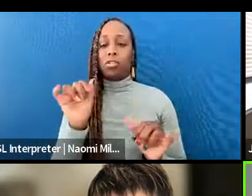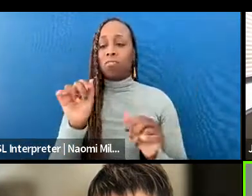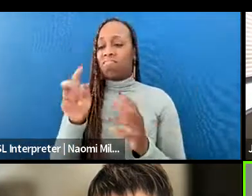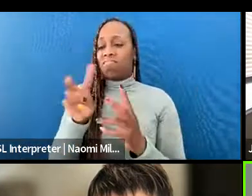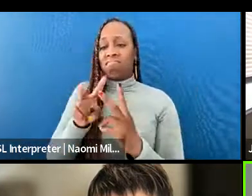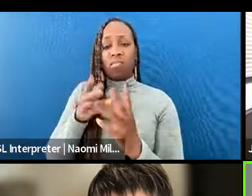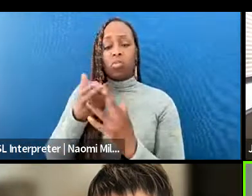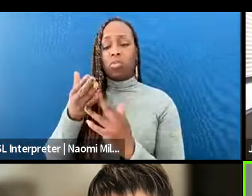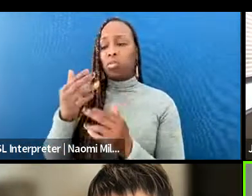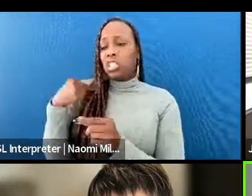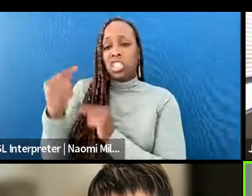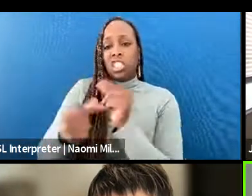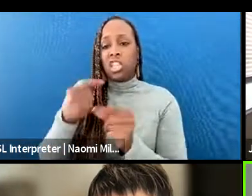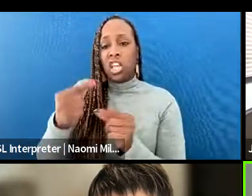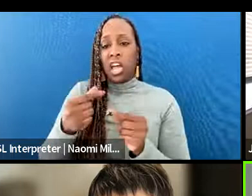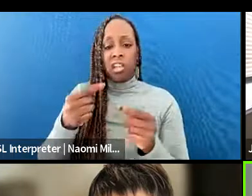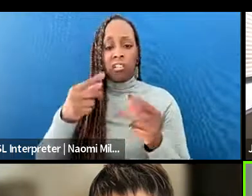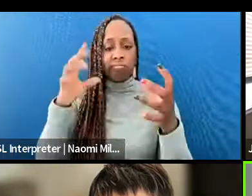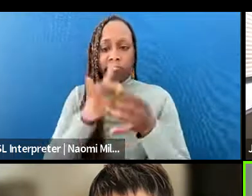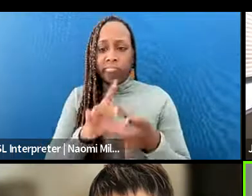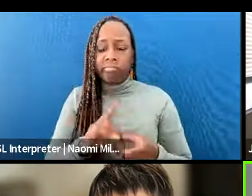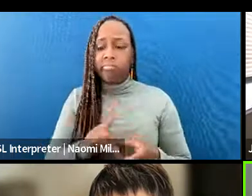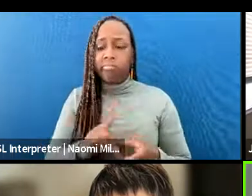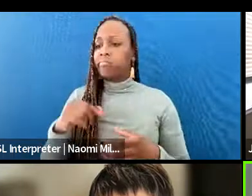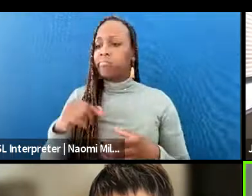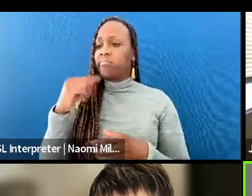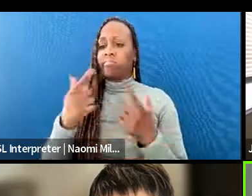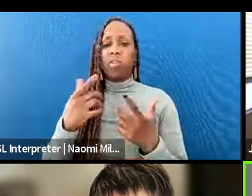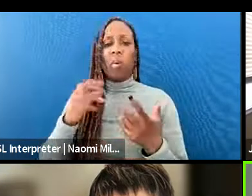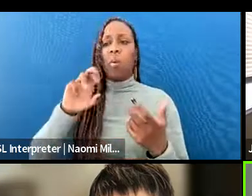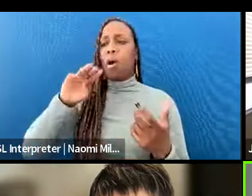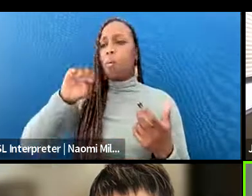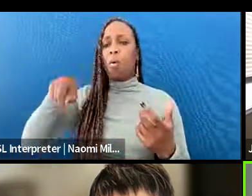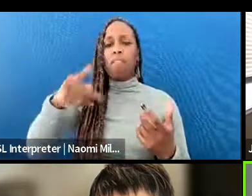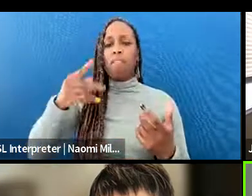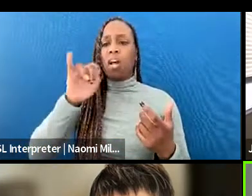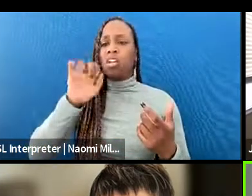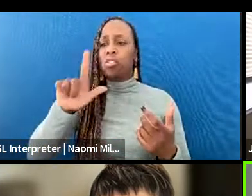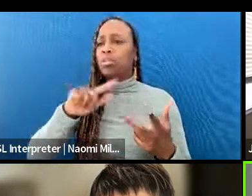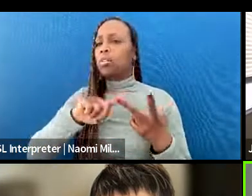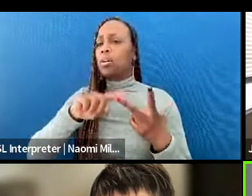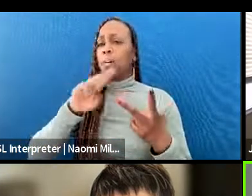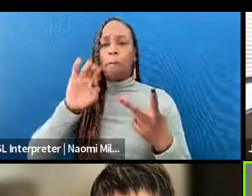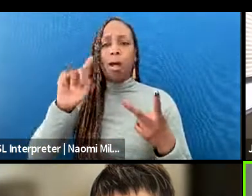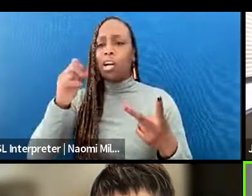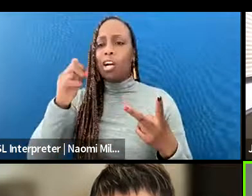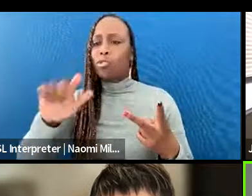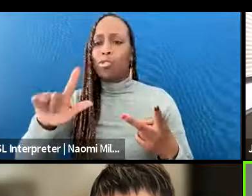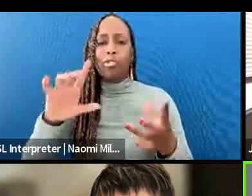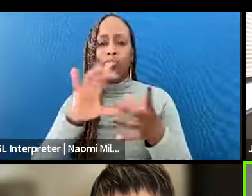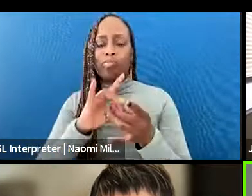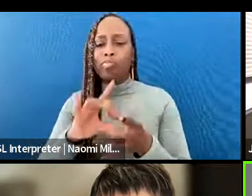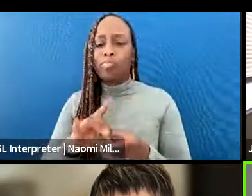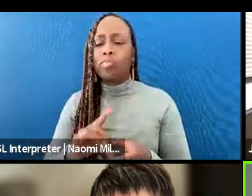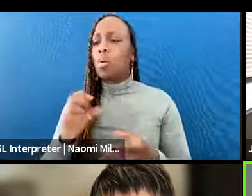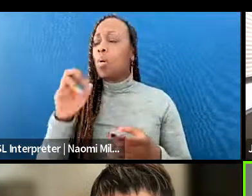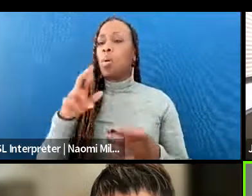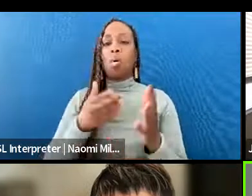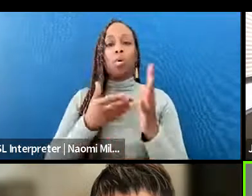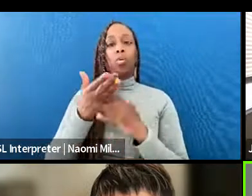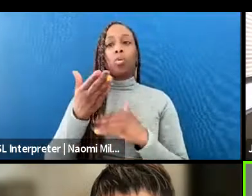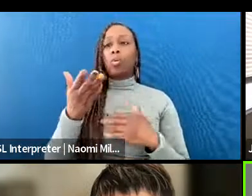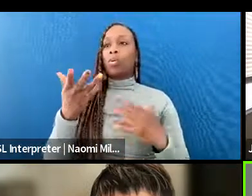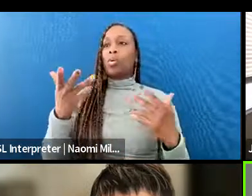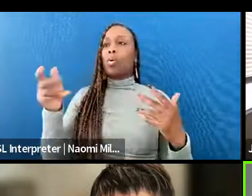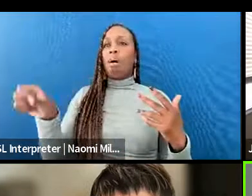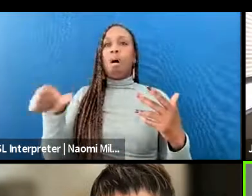makeup, genetic relatedness, or morphological, biological relatedness, or through relatedness